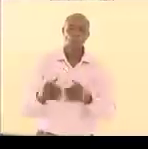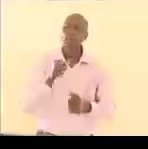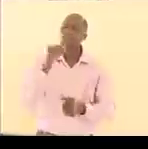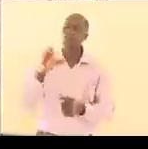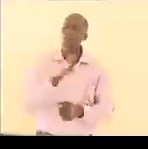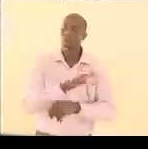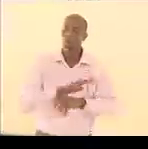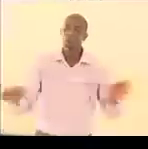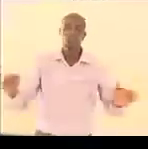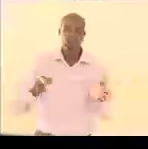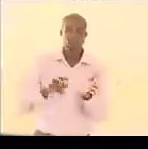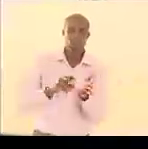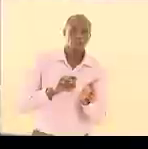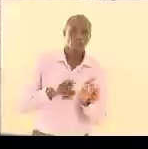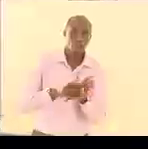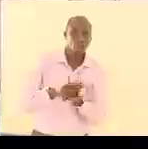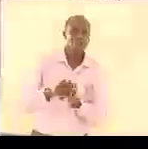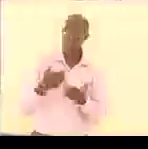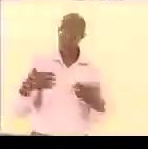but